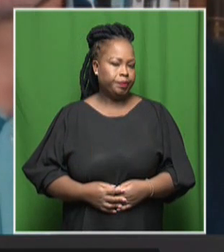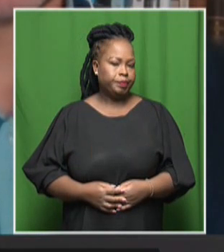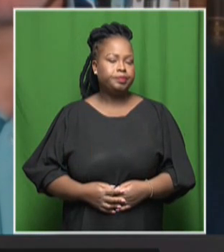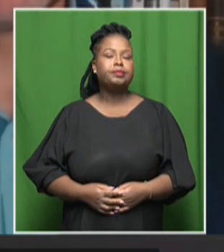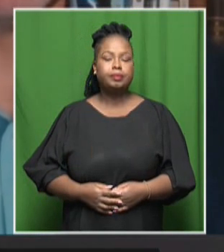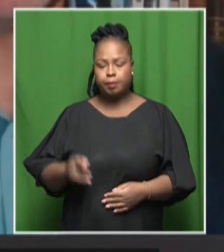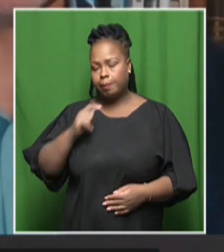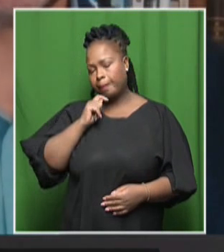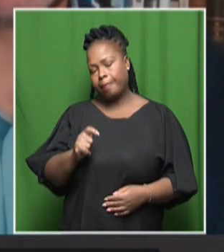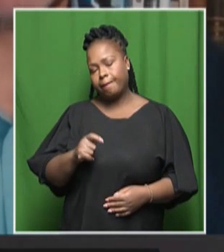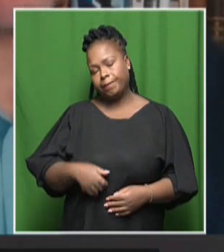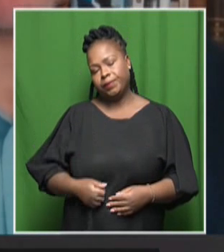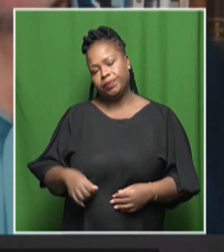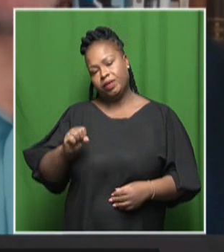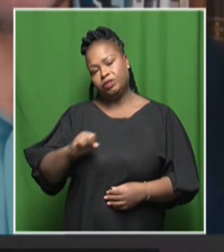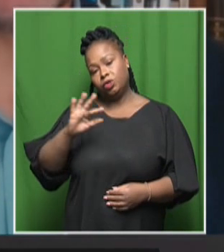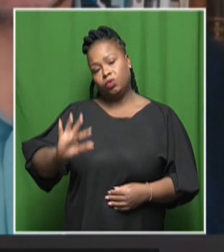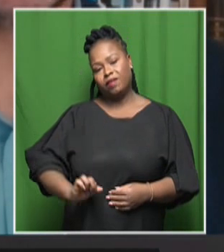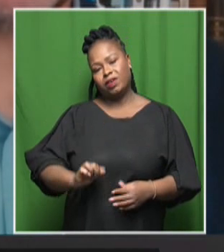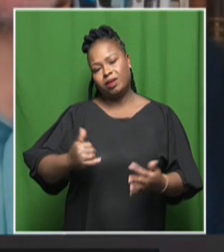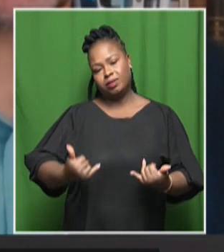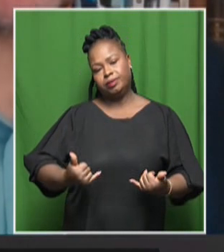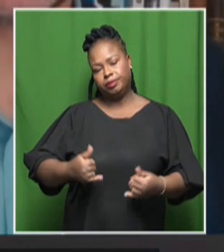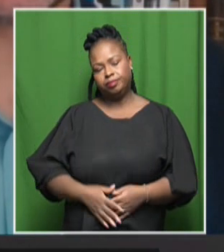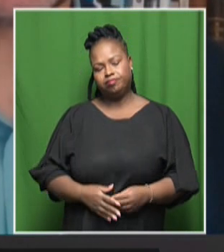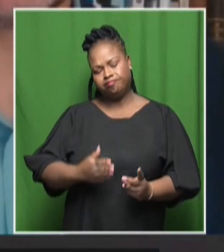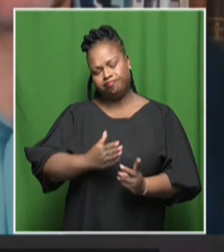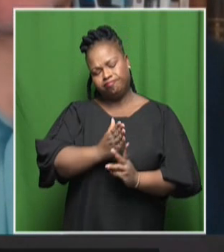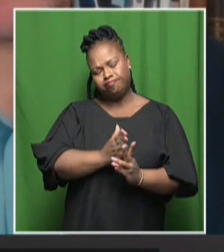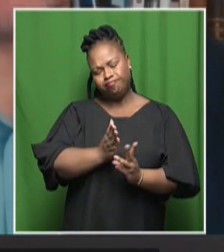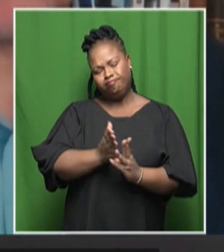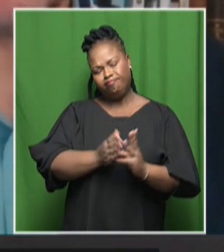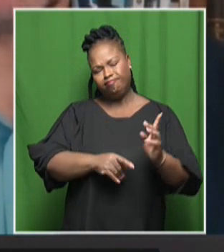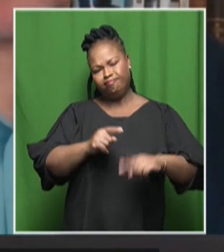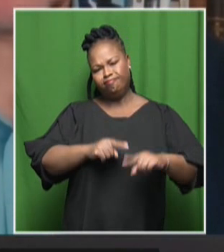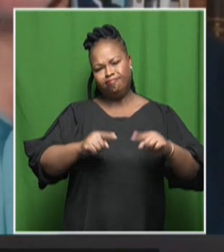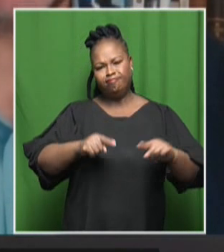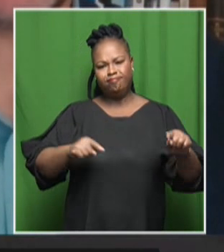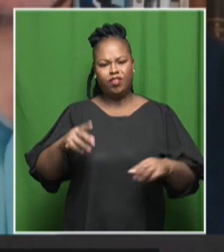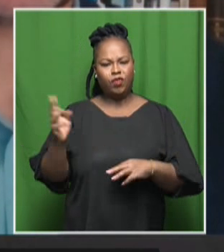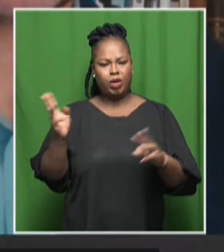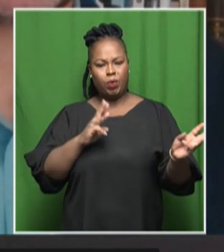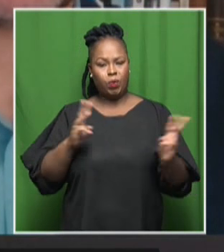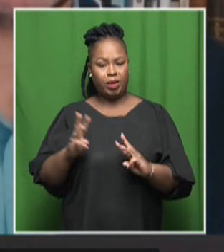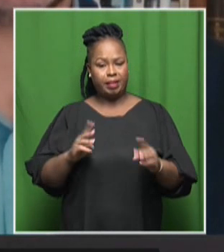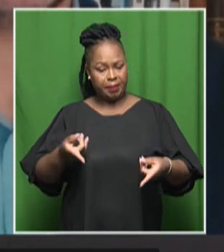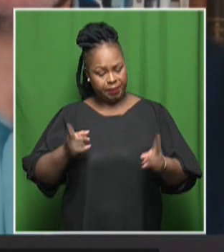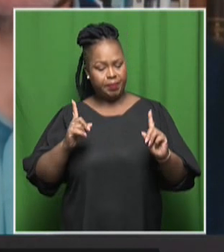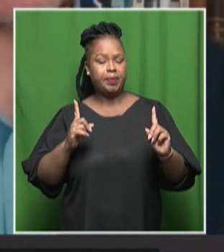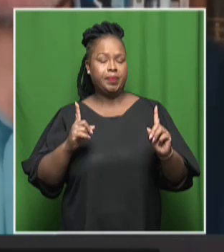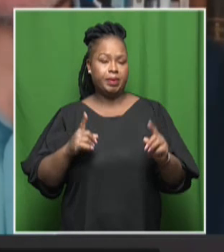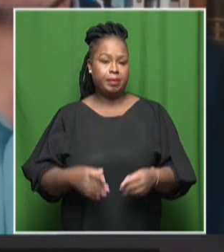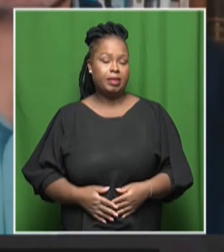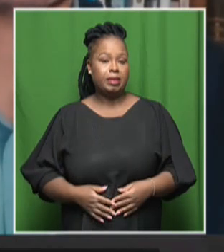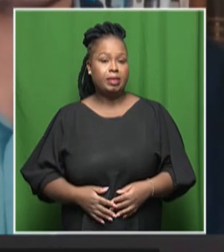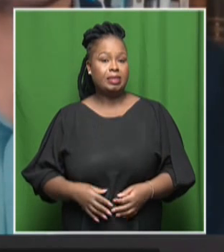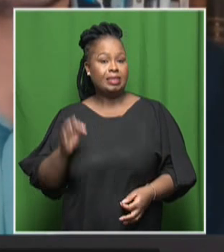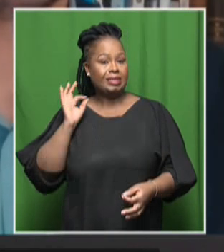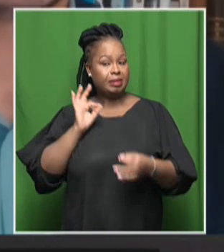It's true. So our country is affected by a number of different weather systems that can be dangerous. And in